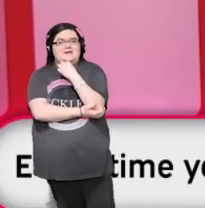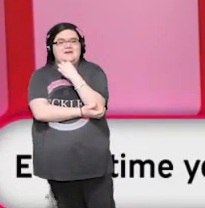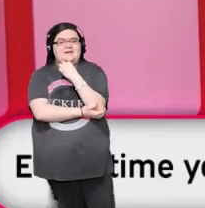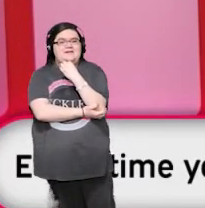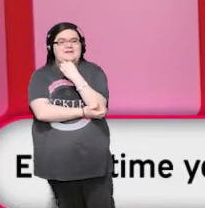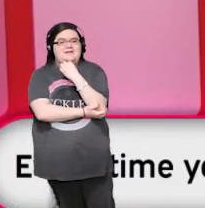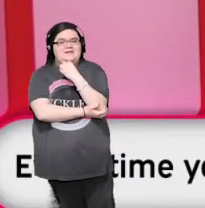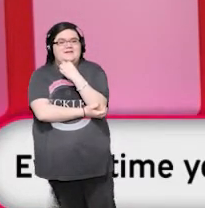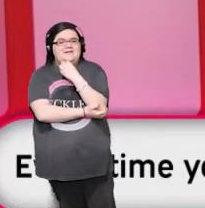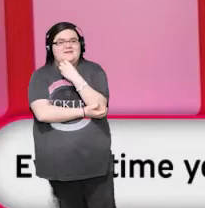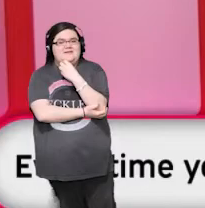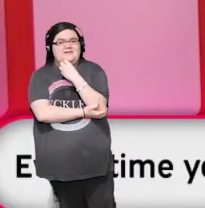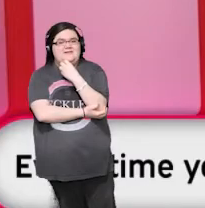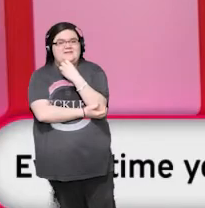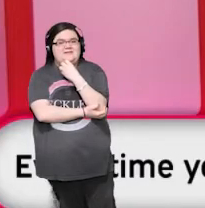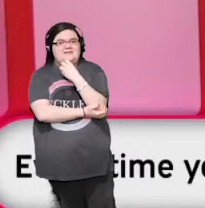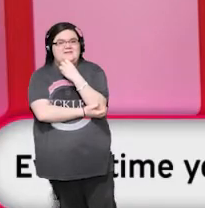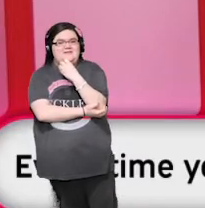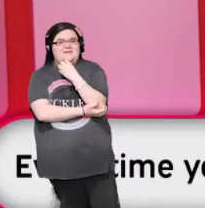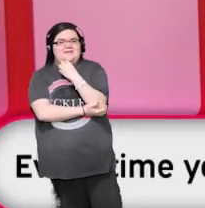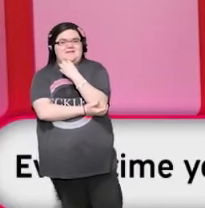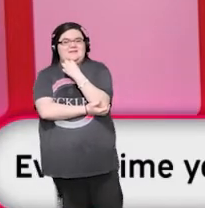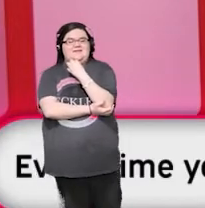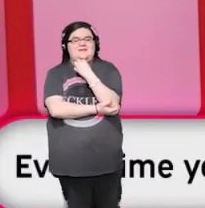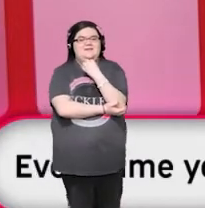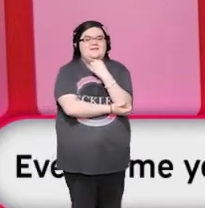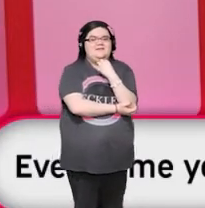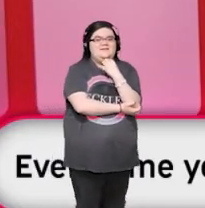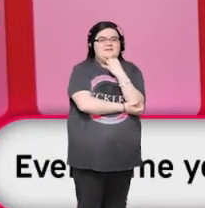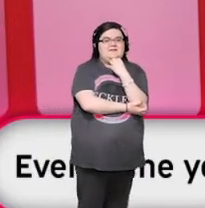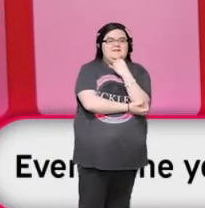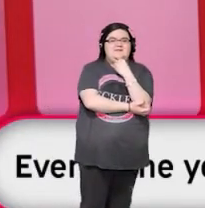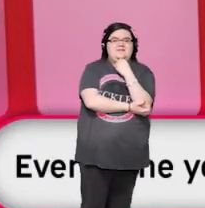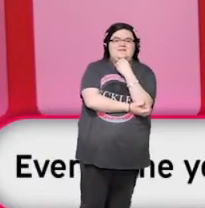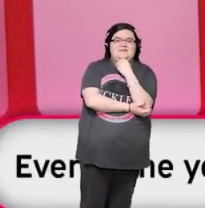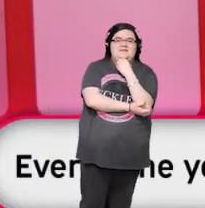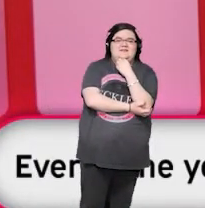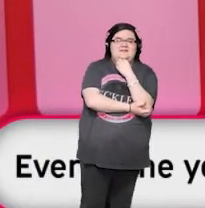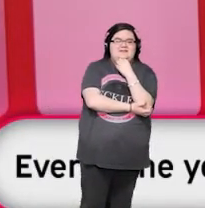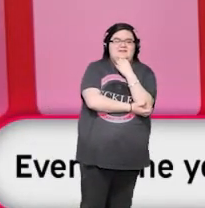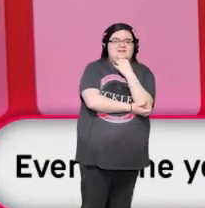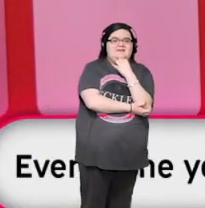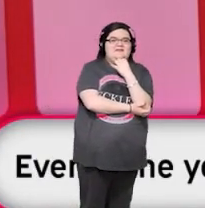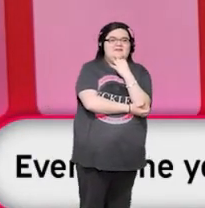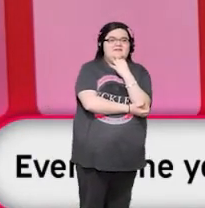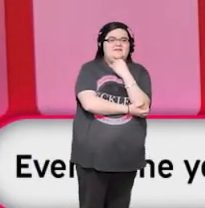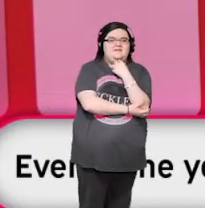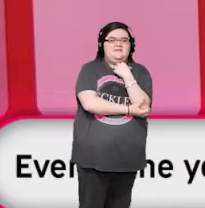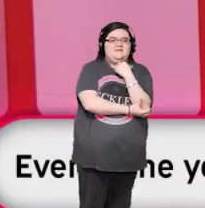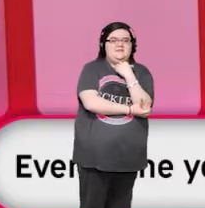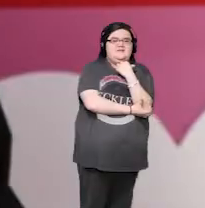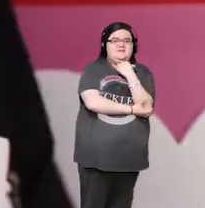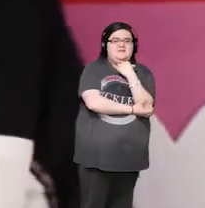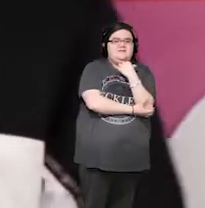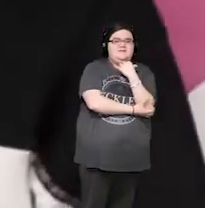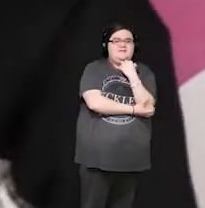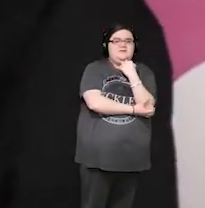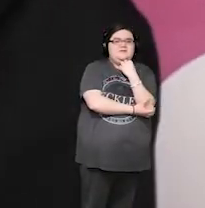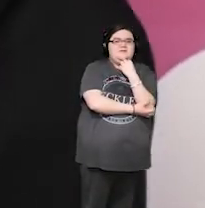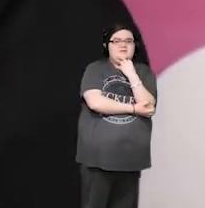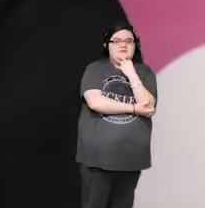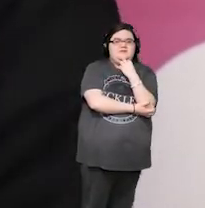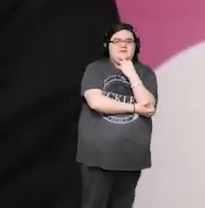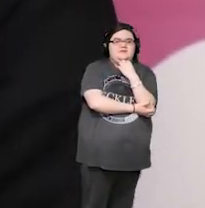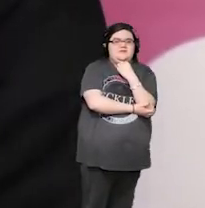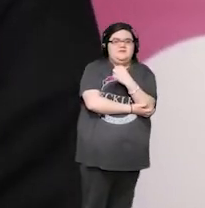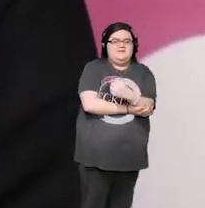see this giggle. Knowing a dog died, my life would be grim. And I'm selfish. Yeah. Let them die, mate. But is it not selfish then? And we're